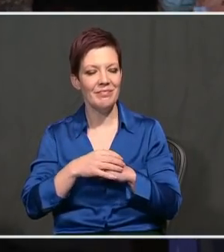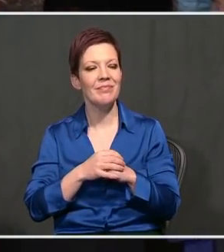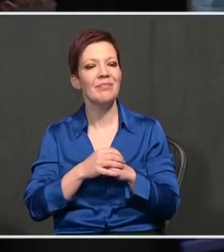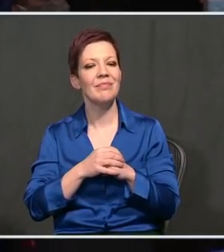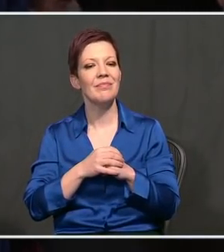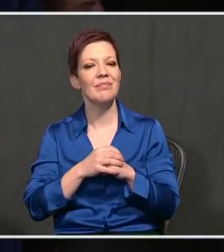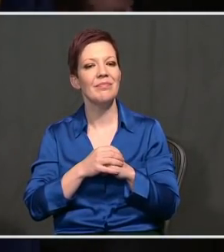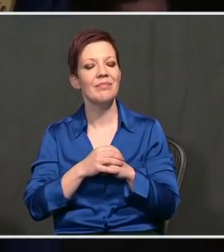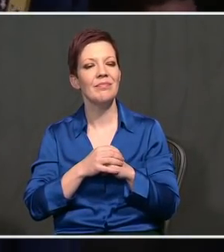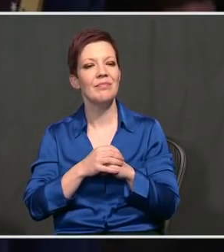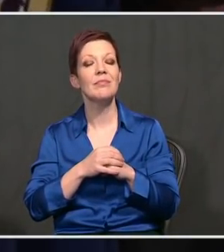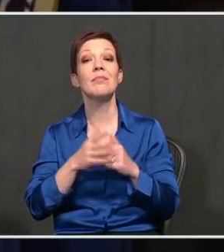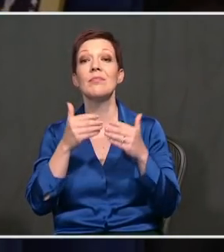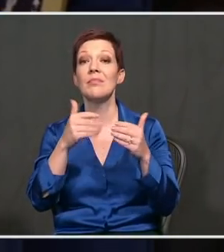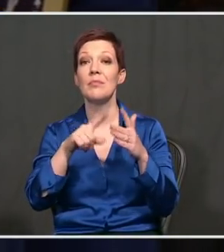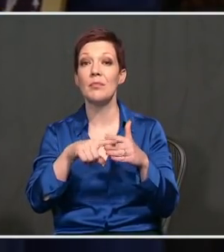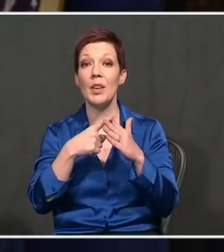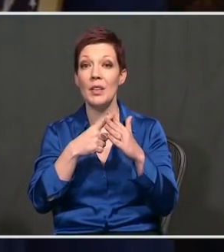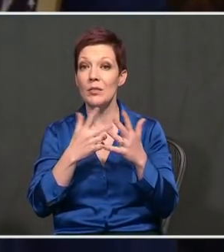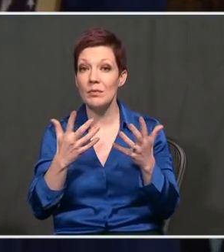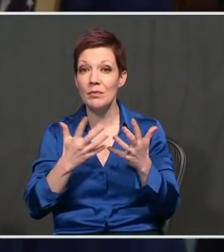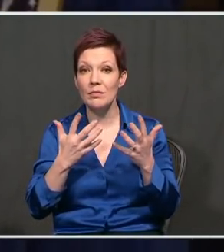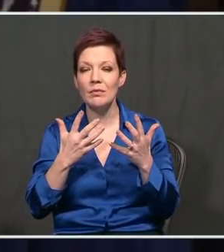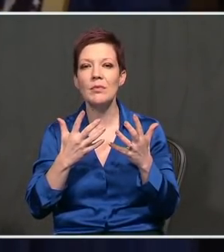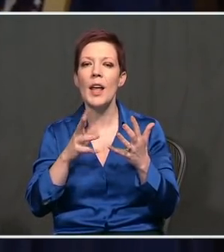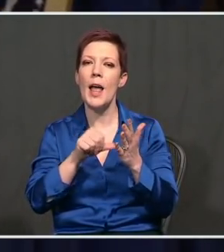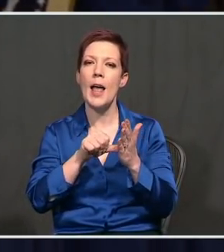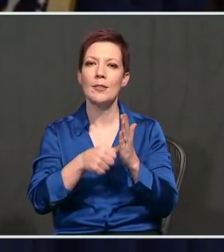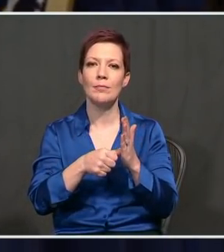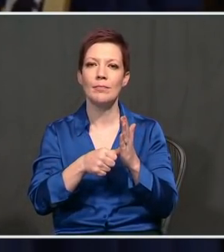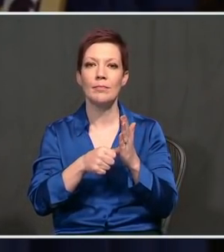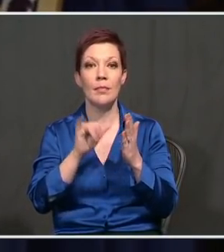begin by reinforcing with a quotation